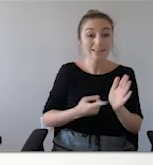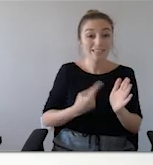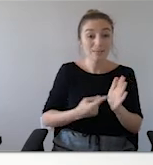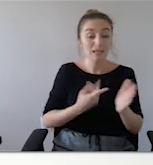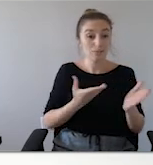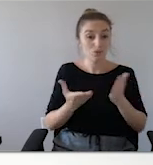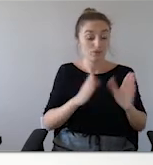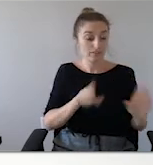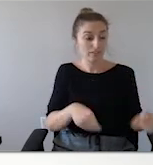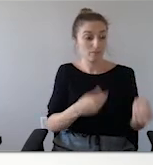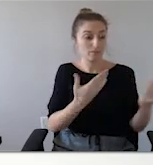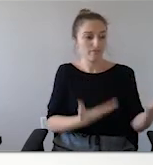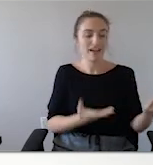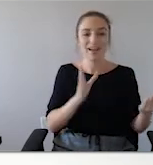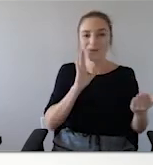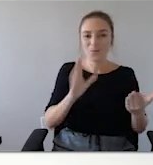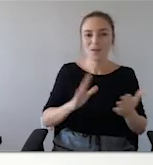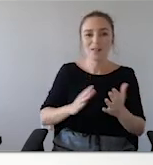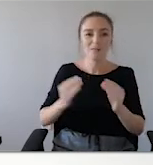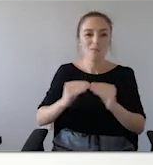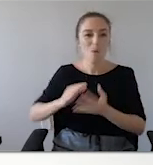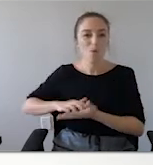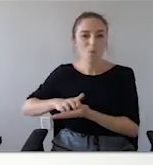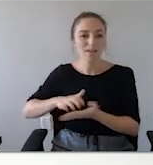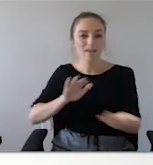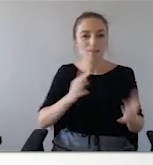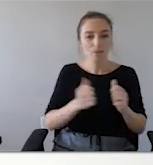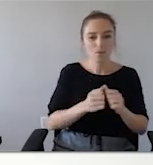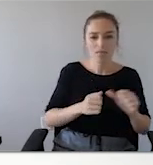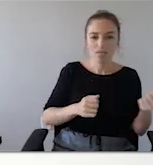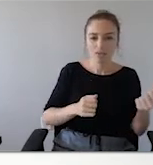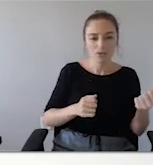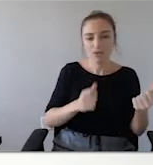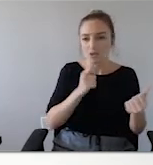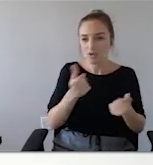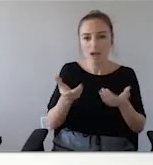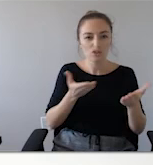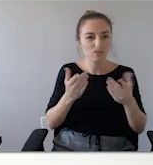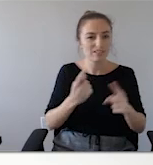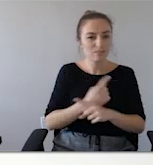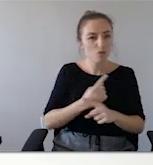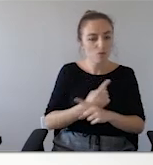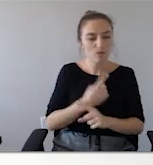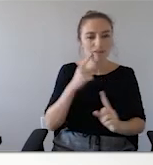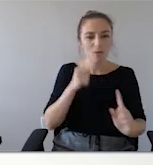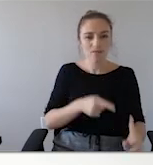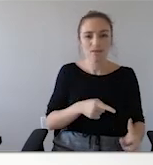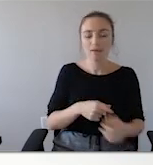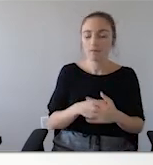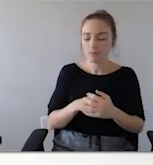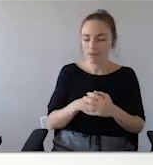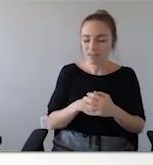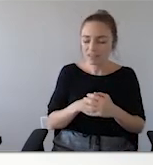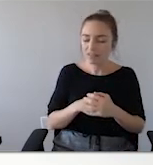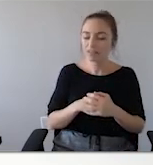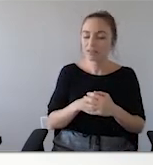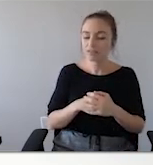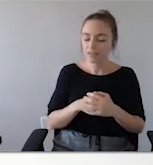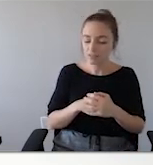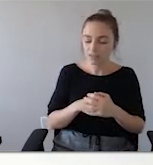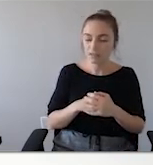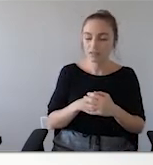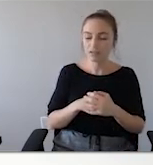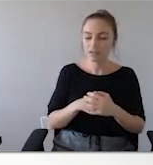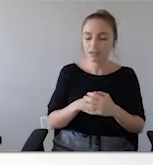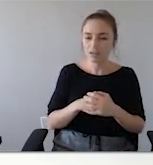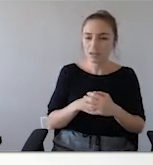IEP, they're not being serviced. Right. And that is the honest truth. Right. They sit there, they give you